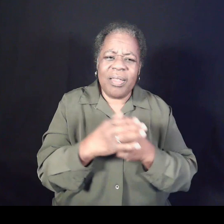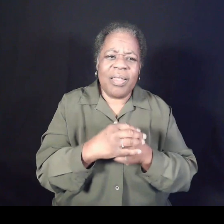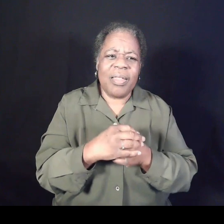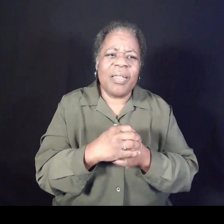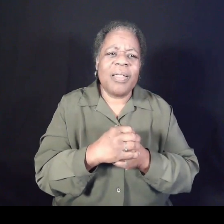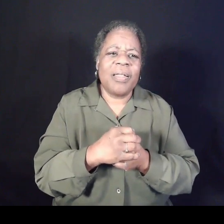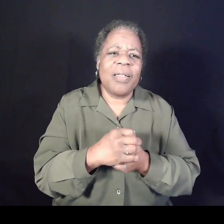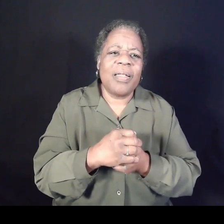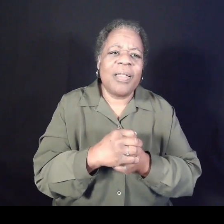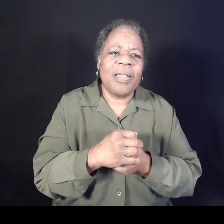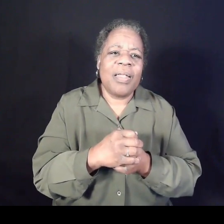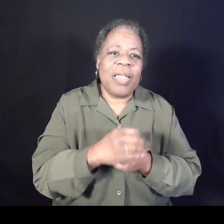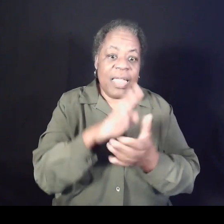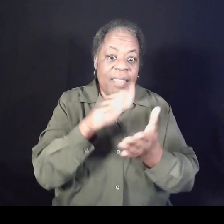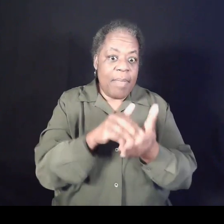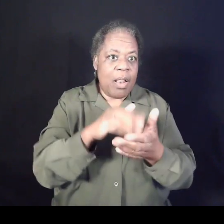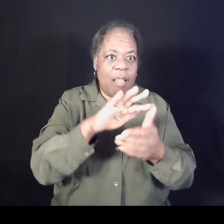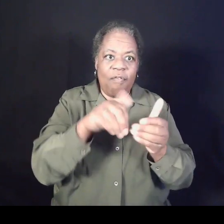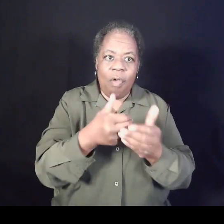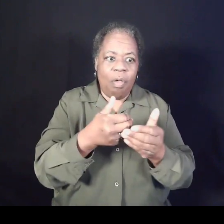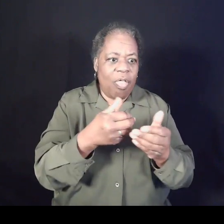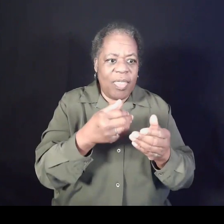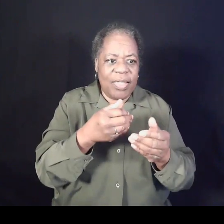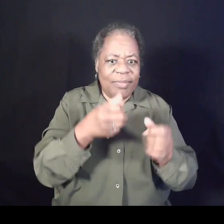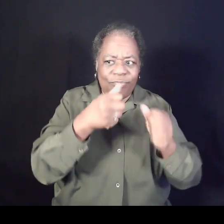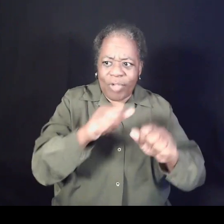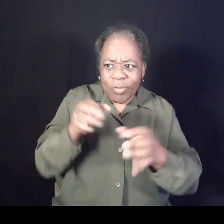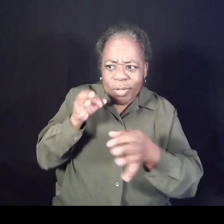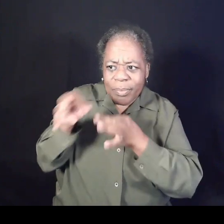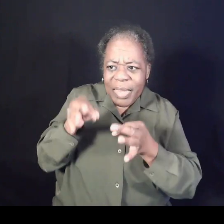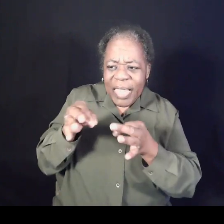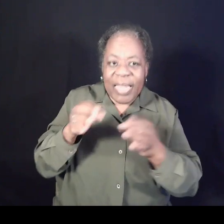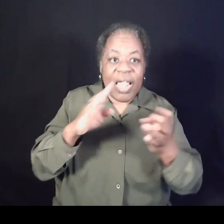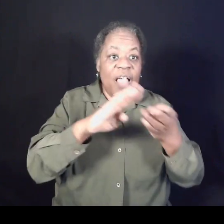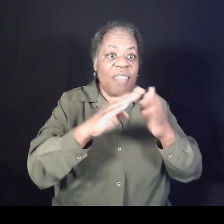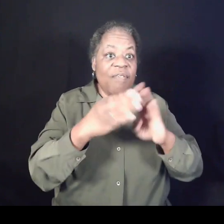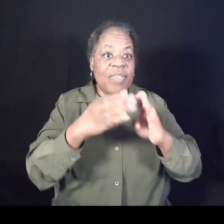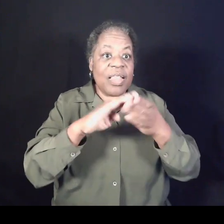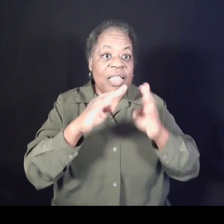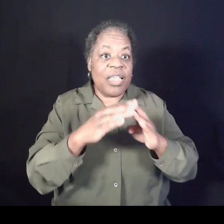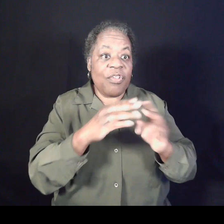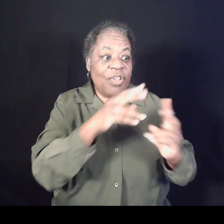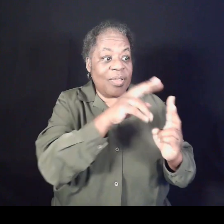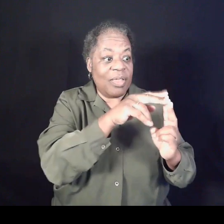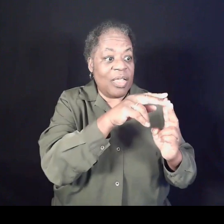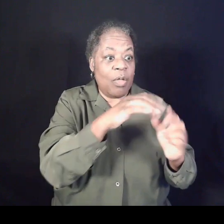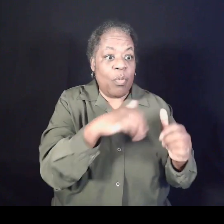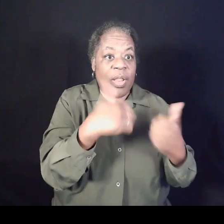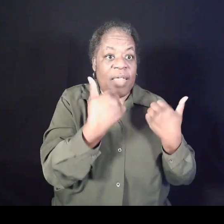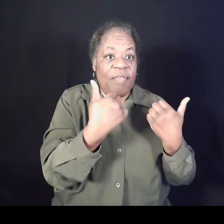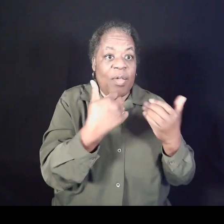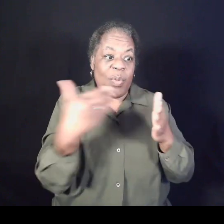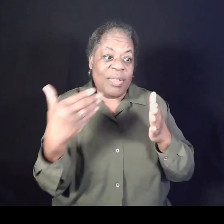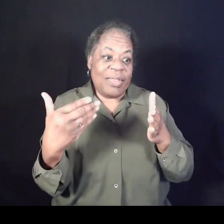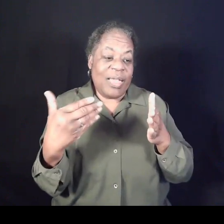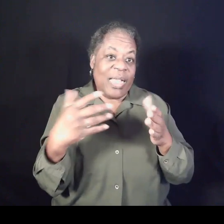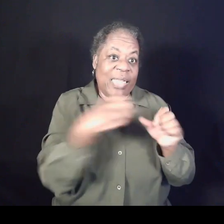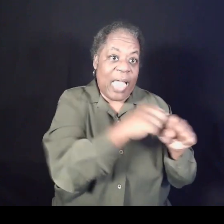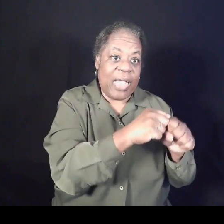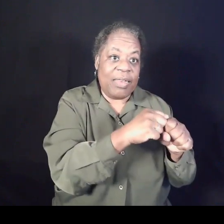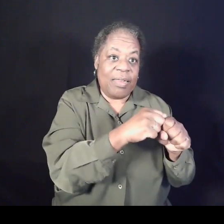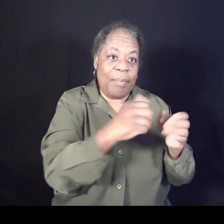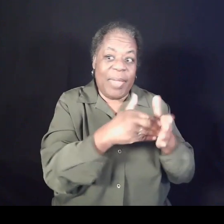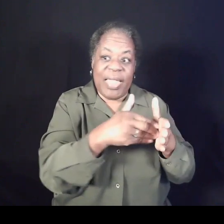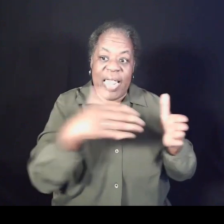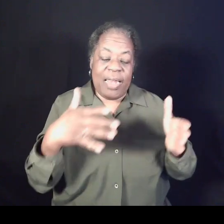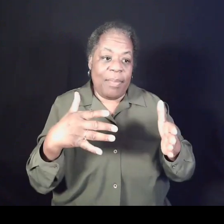Well, in the midst of all this, the village the Richardsons were living in was attacked by an enemy tribe. Blood was